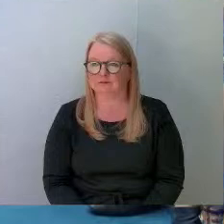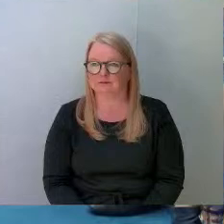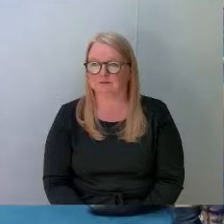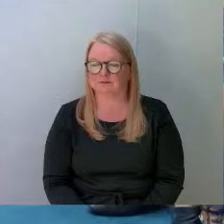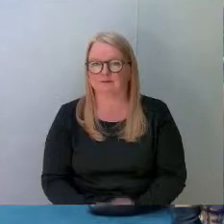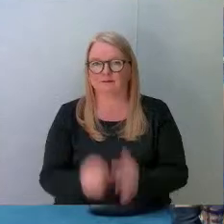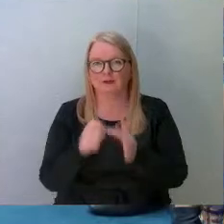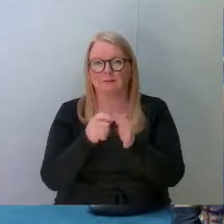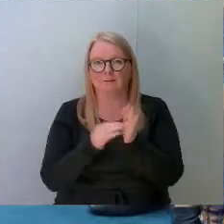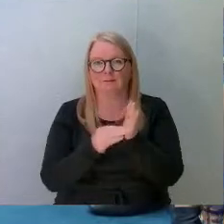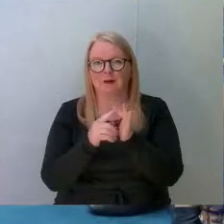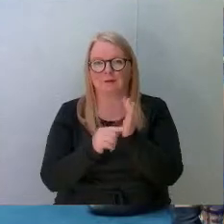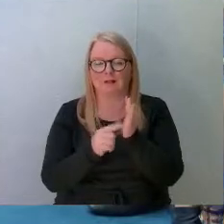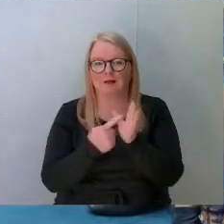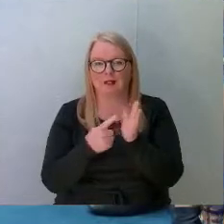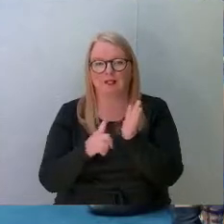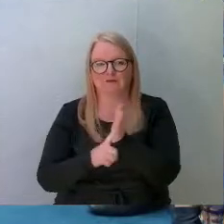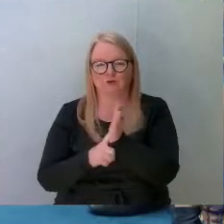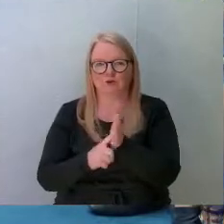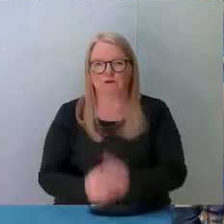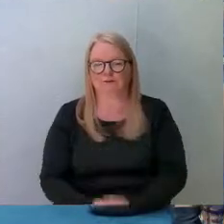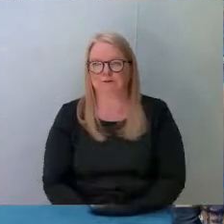Hannah Livingston.